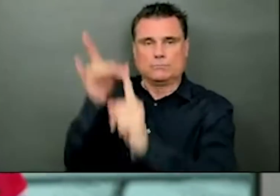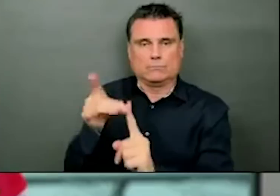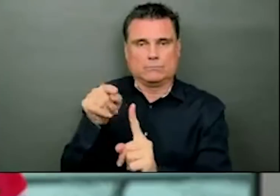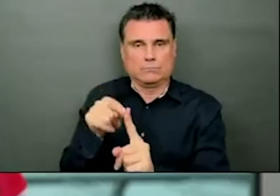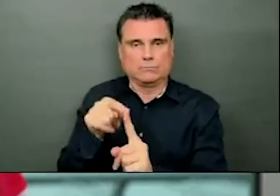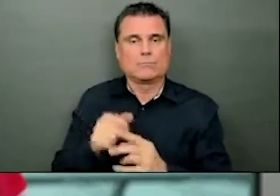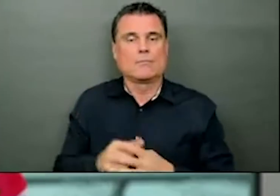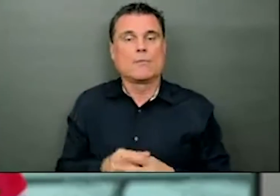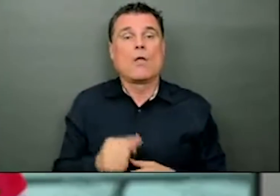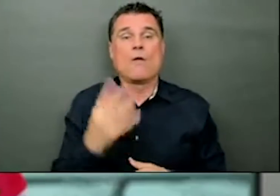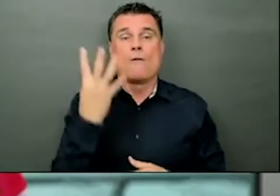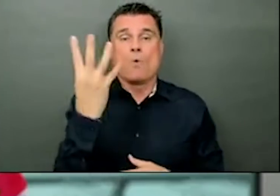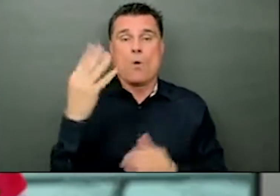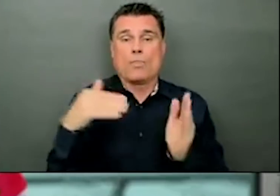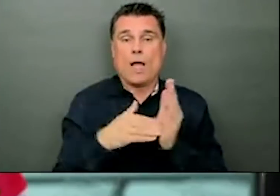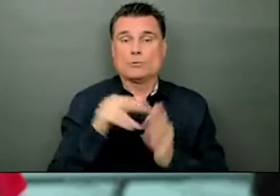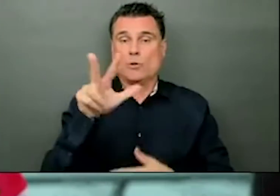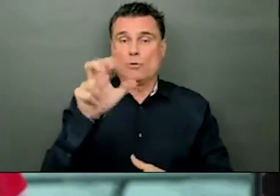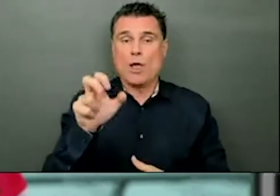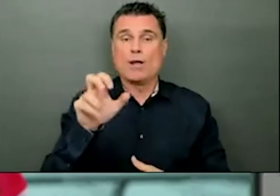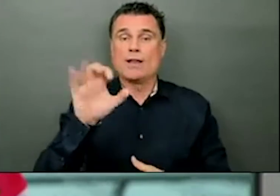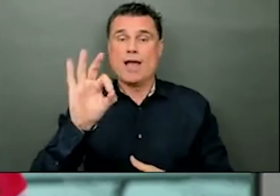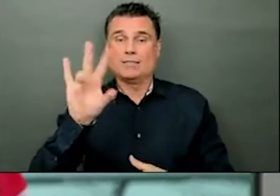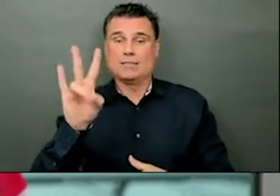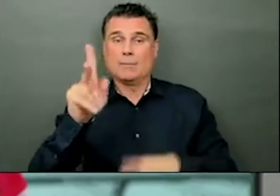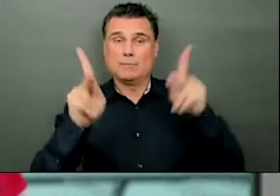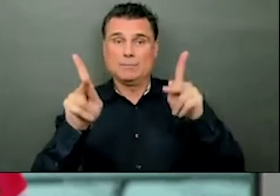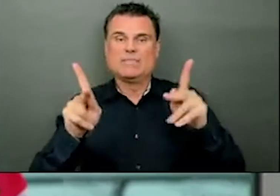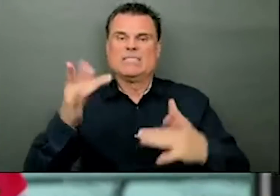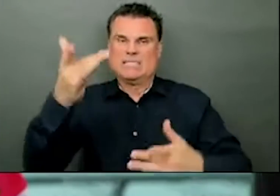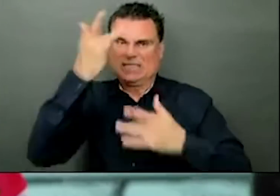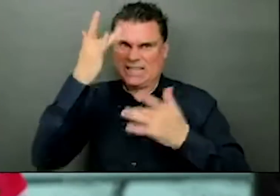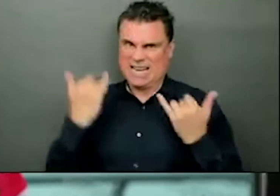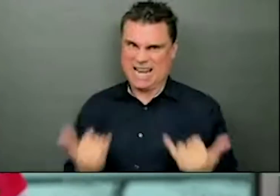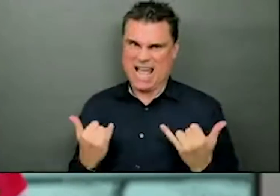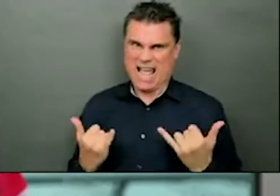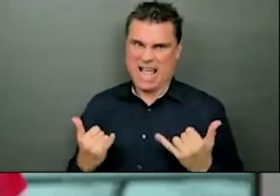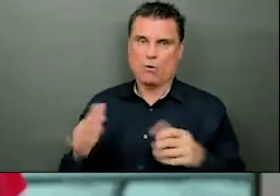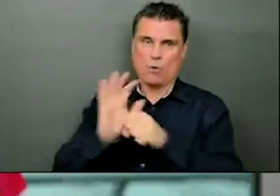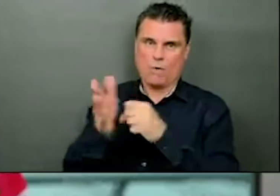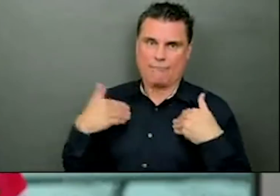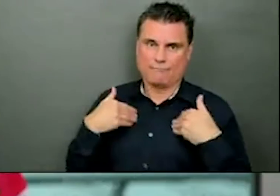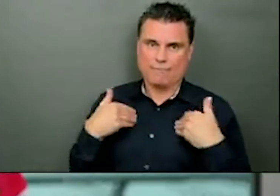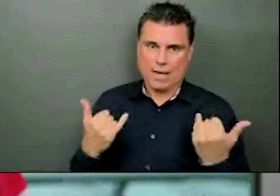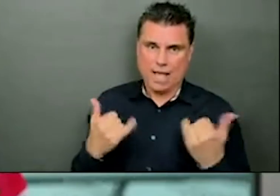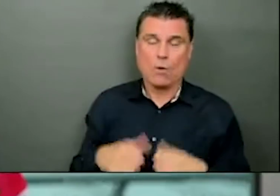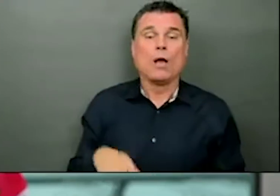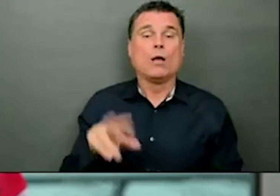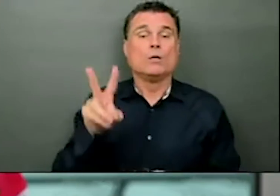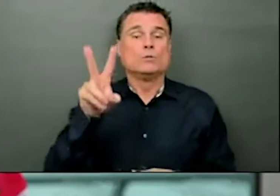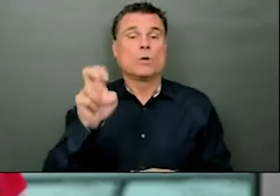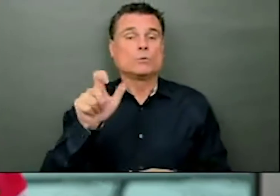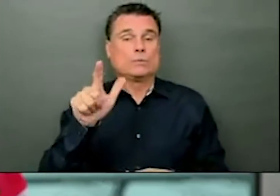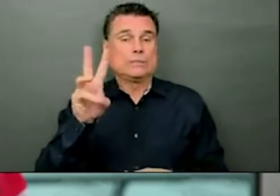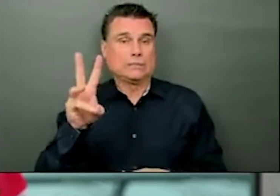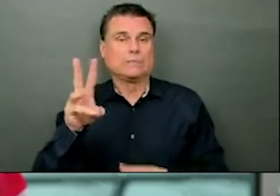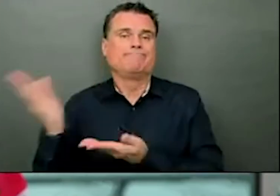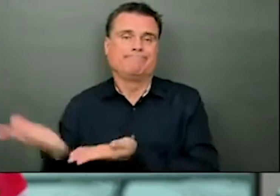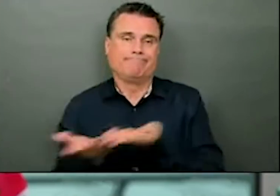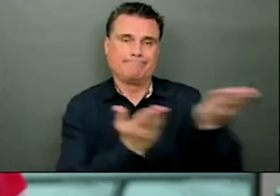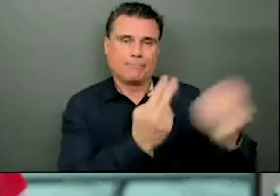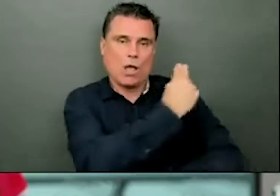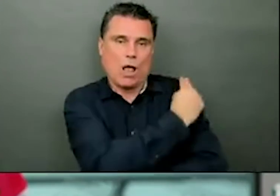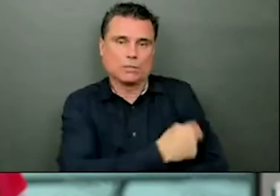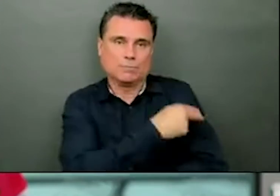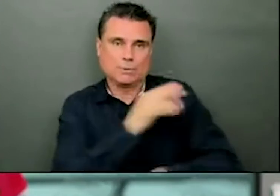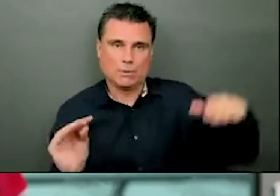4,347 active cases across the province, of whom 226 people are in hospital, 61 of whom are in critical care